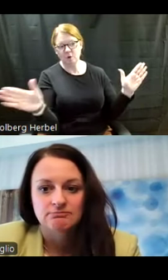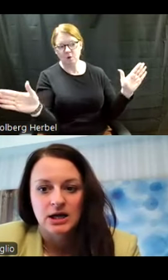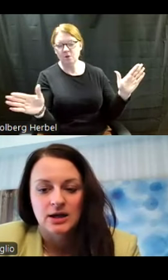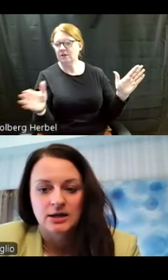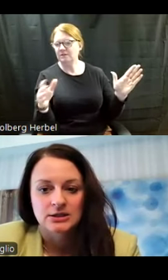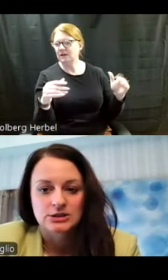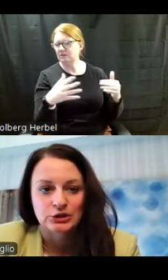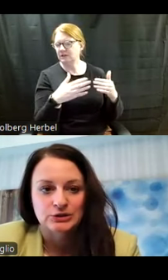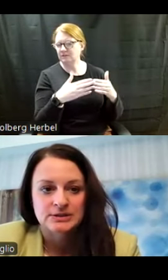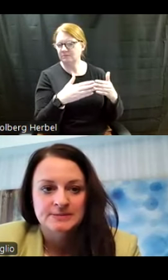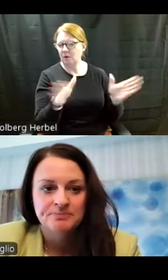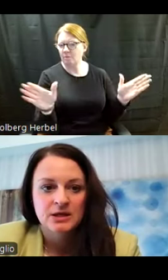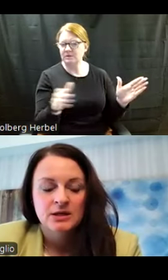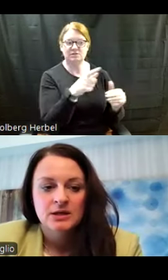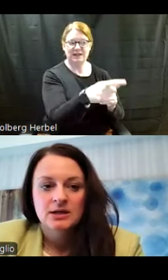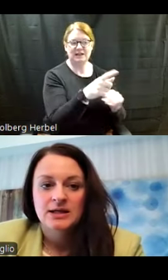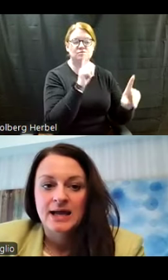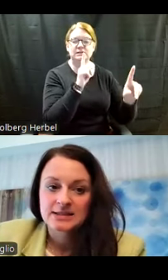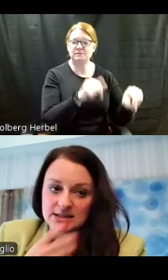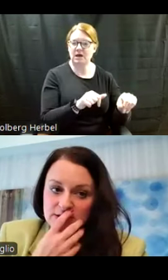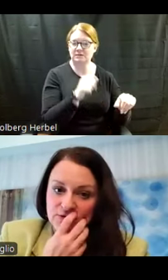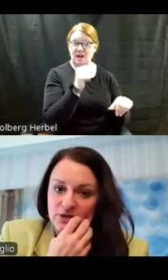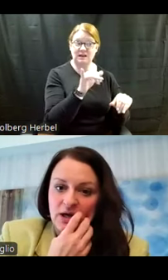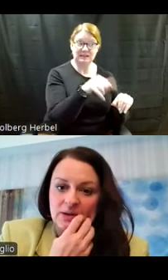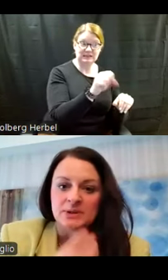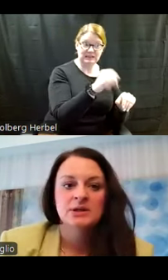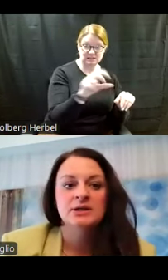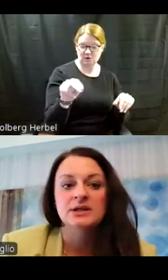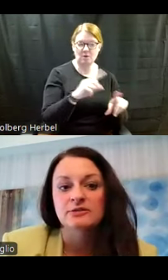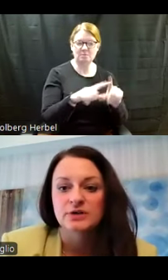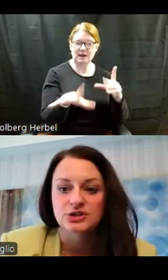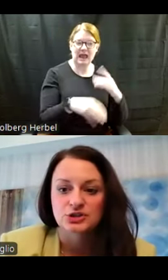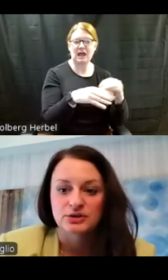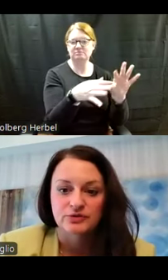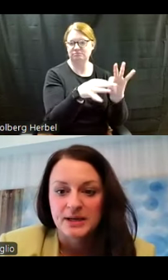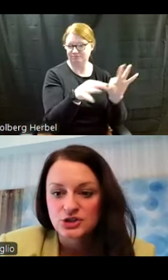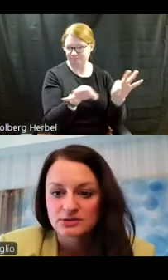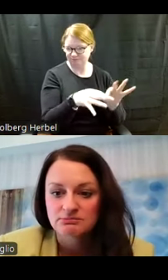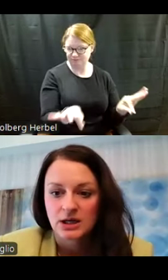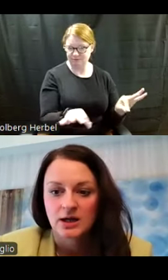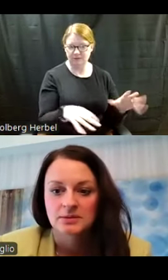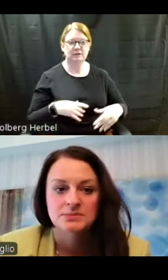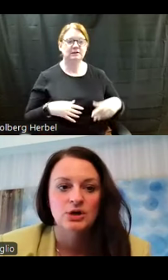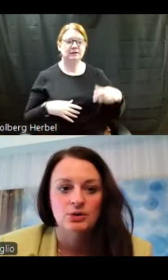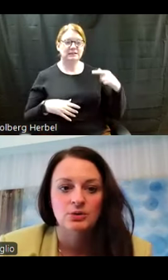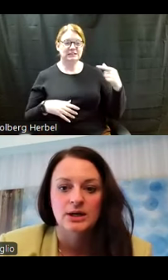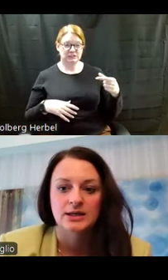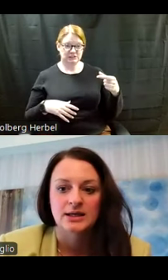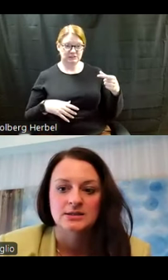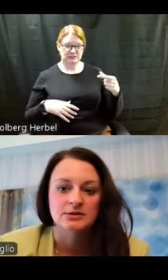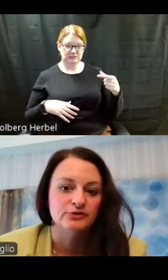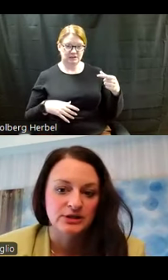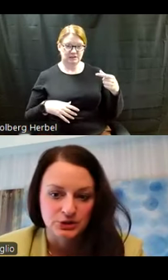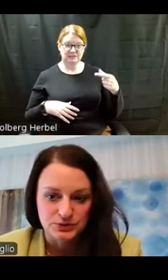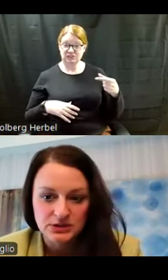understanding and concerns. The A stands for give additional information. So